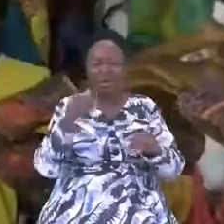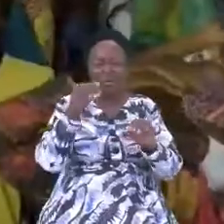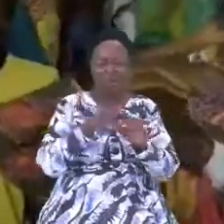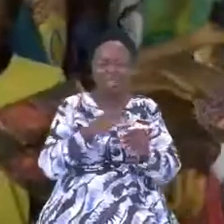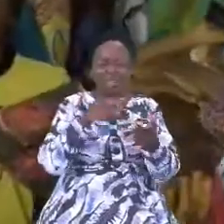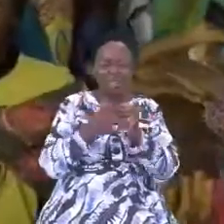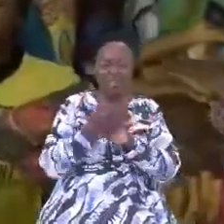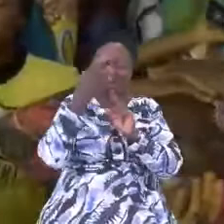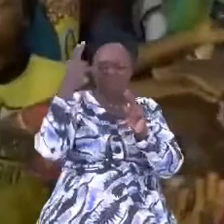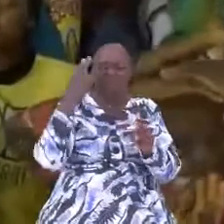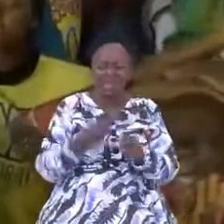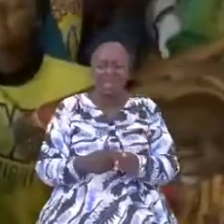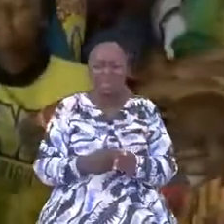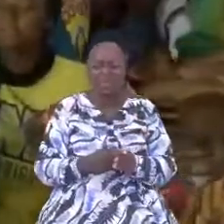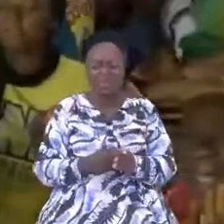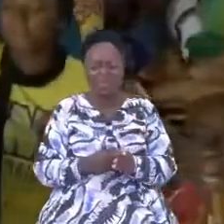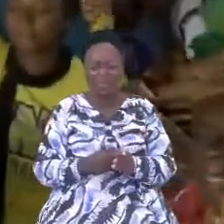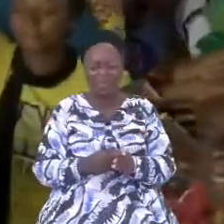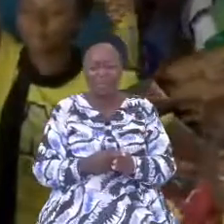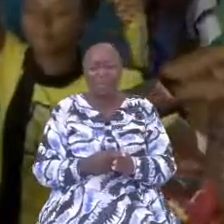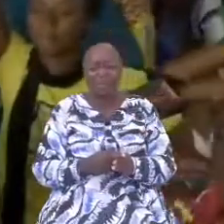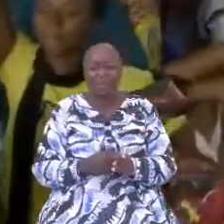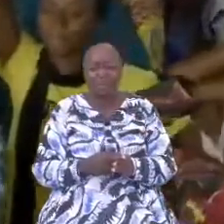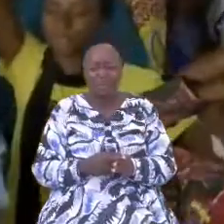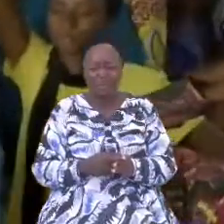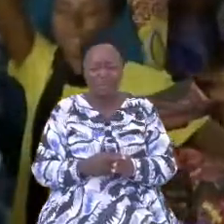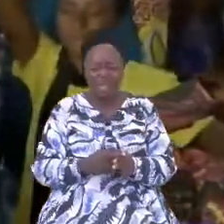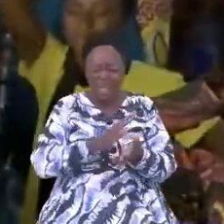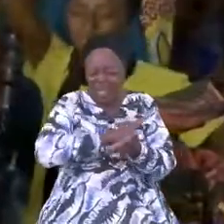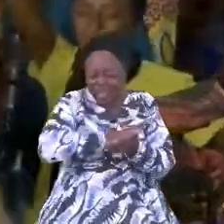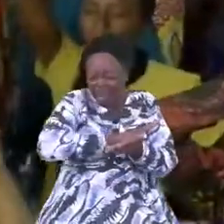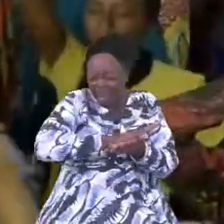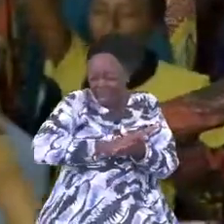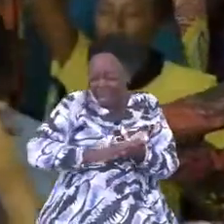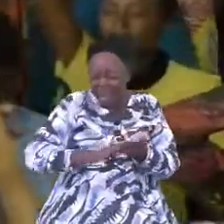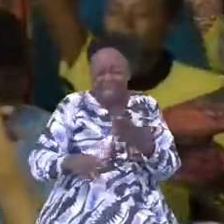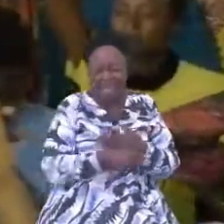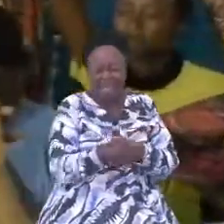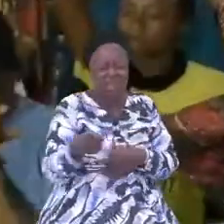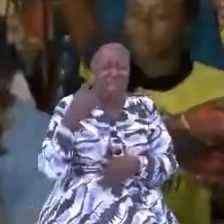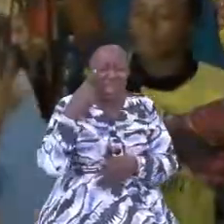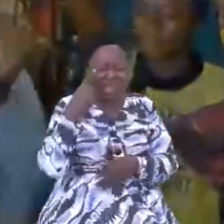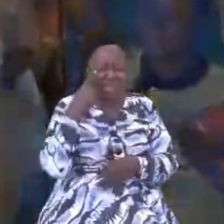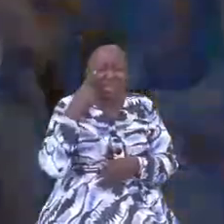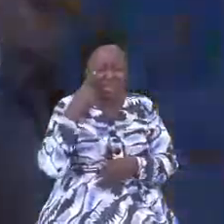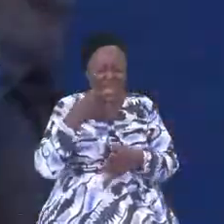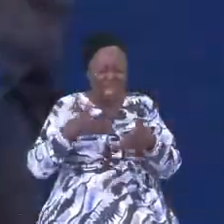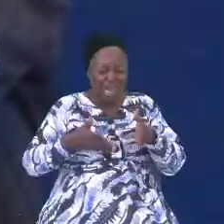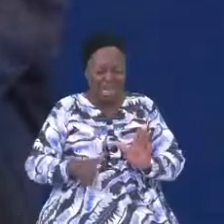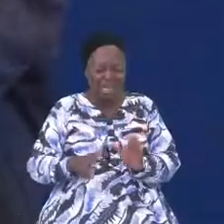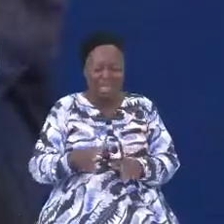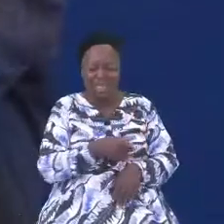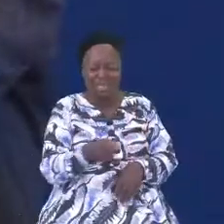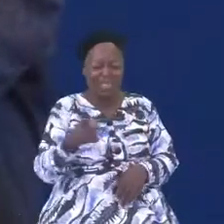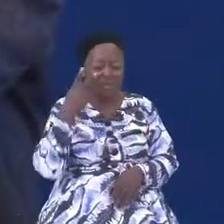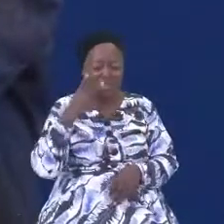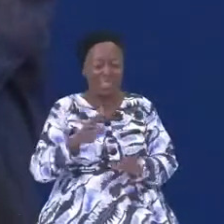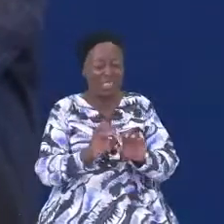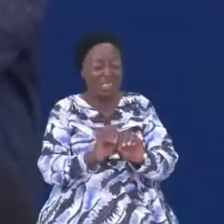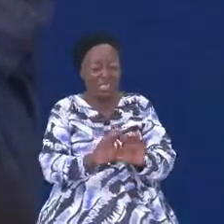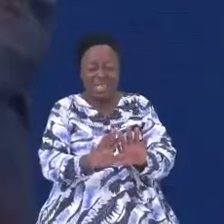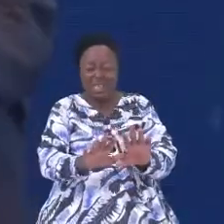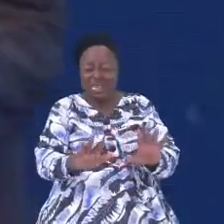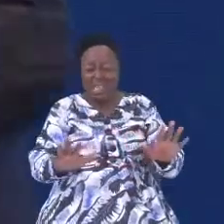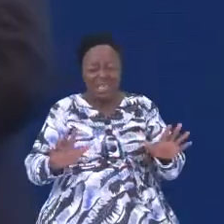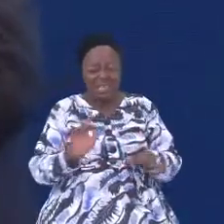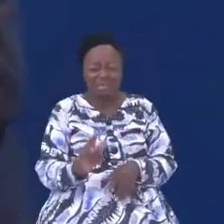name. Clear their eyesight. Make them see clearly.